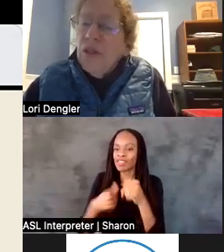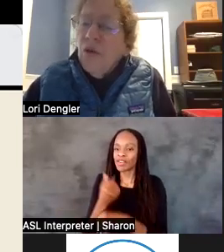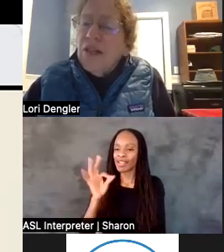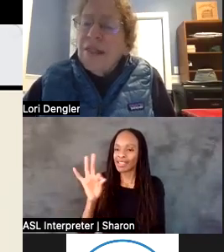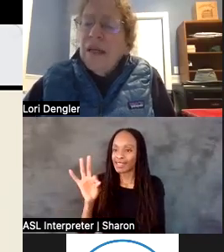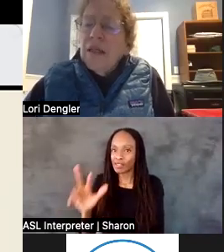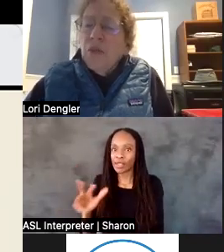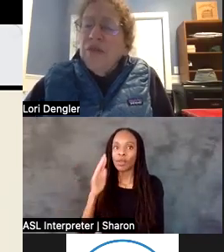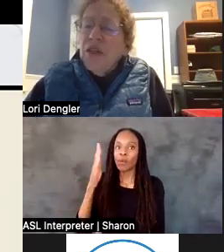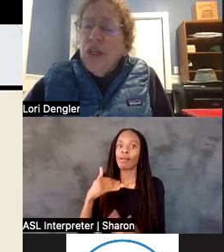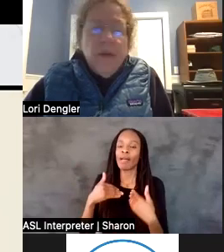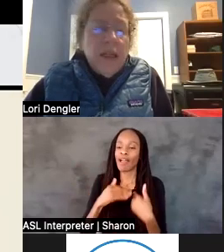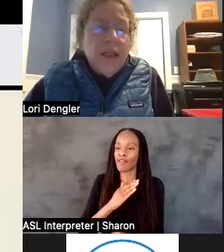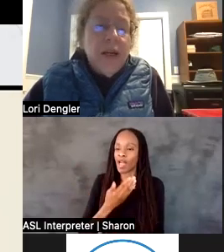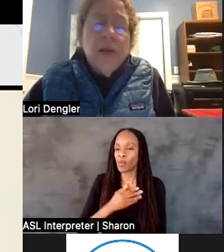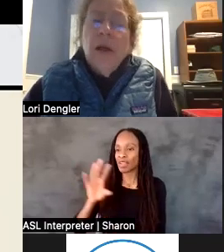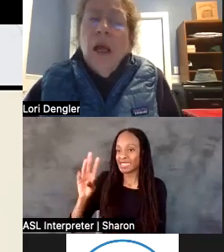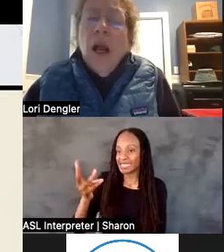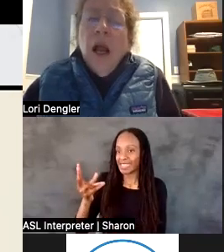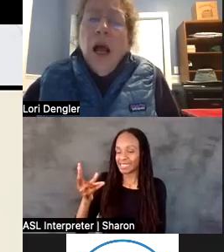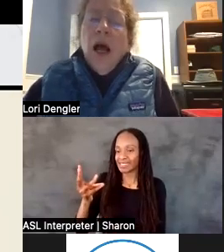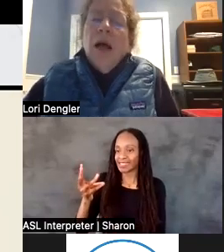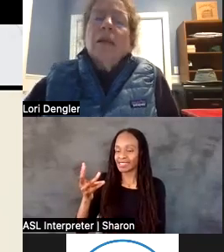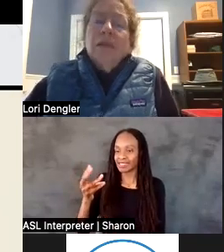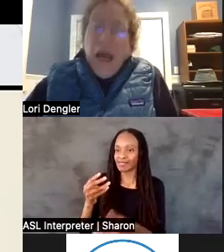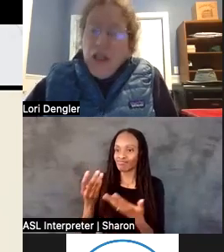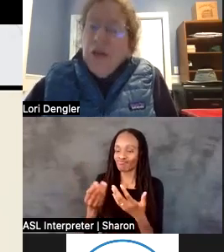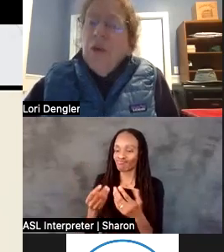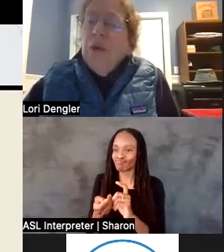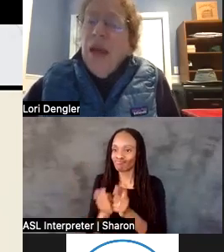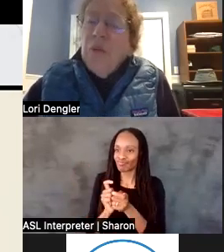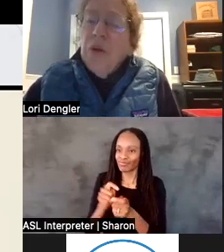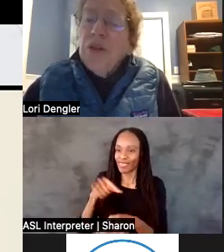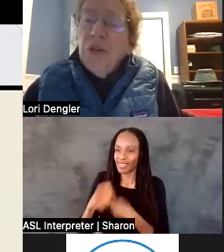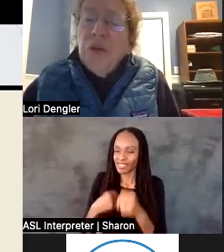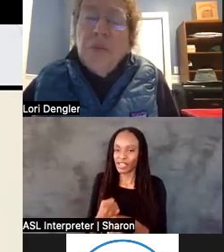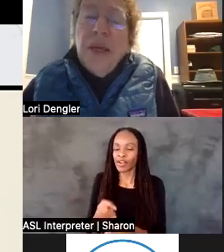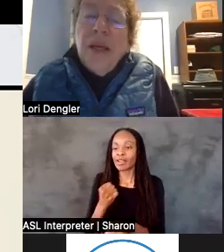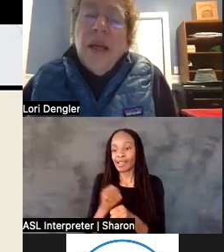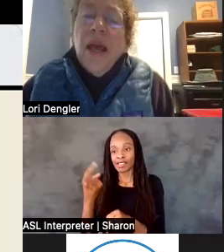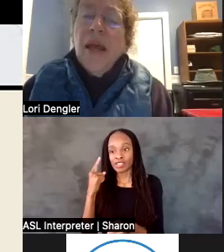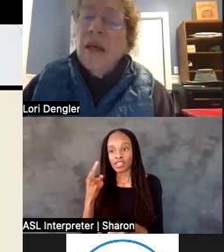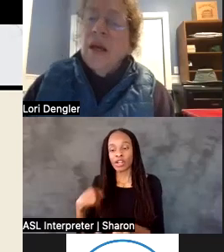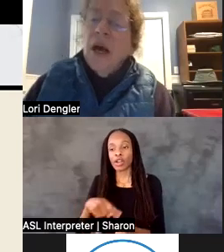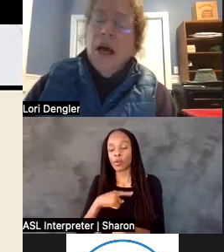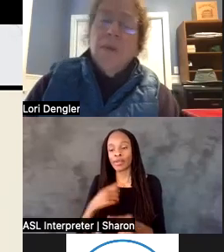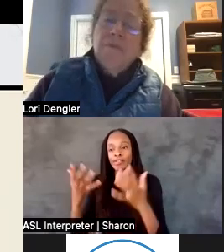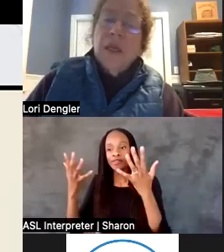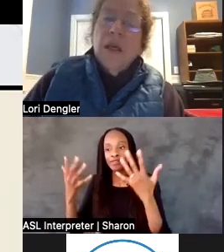to do our 6th revision this year. Last year, we were able to complete a